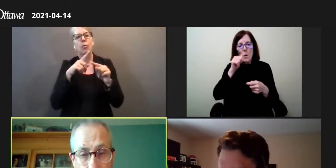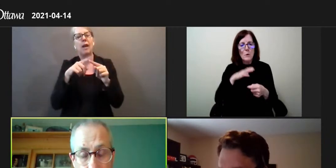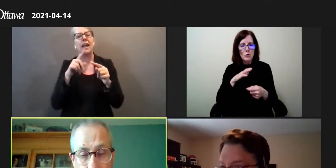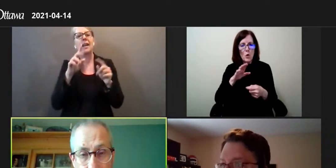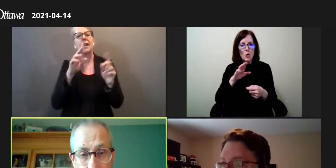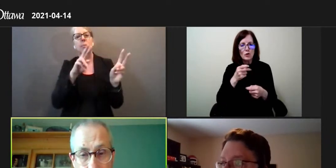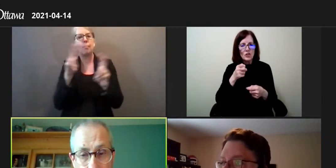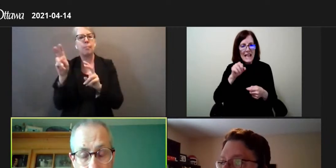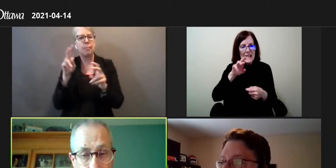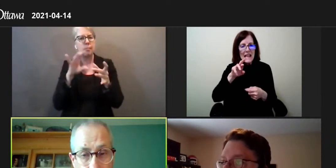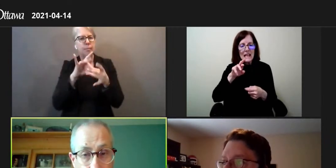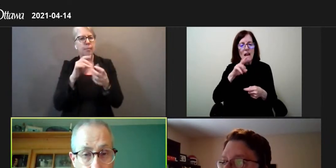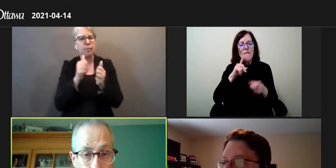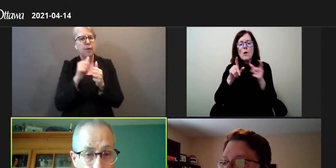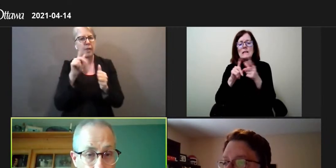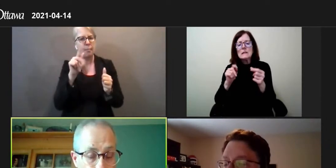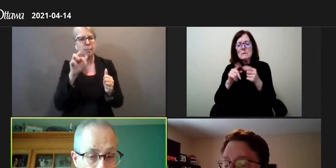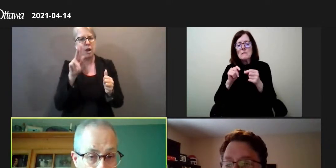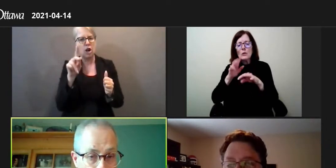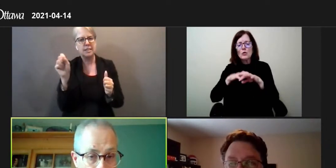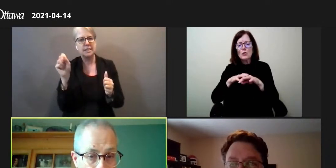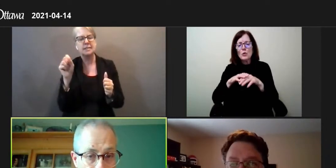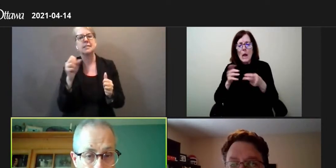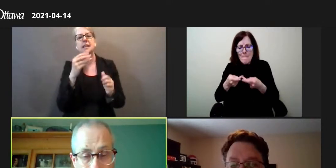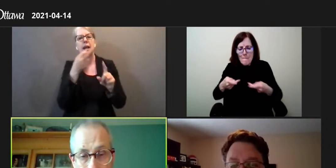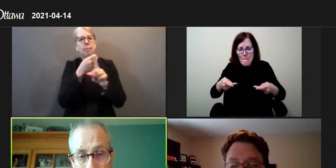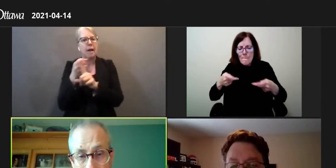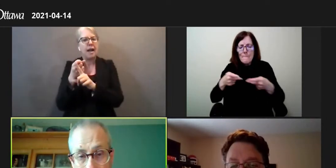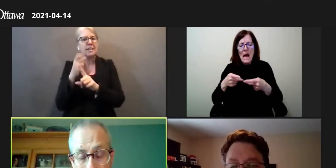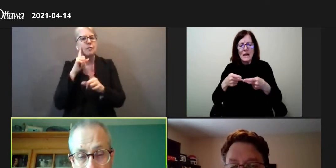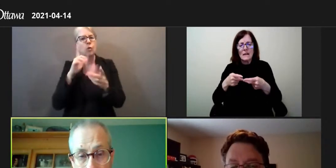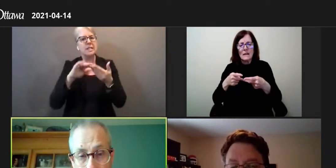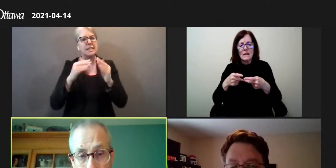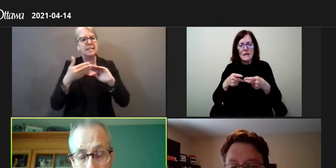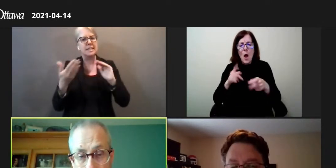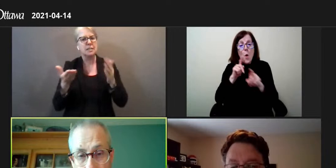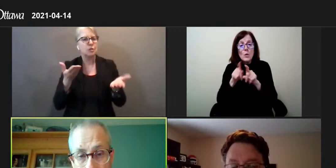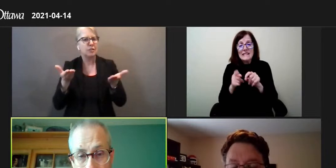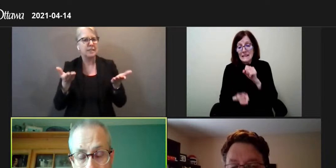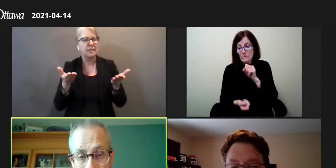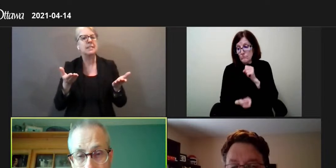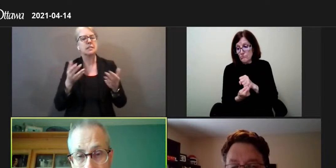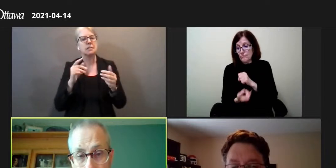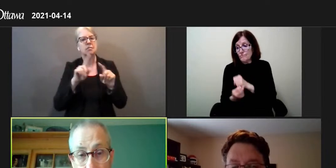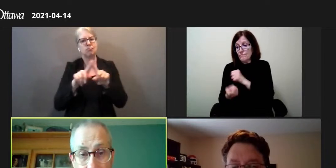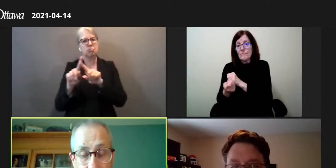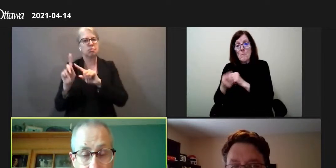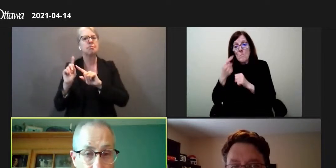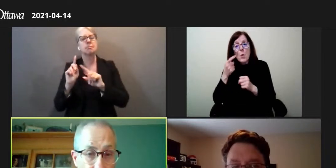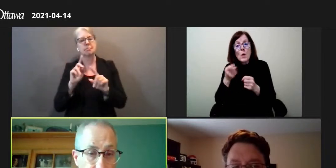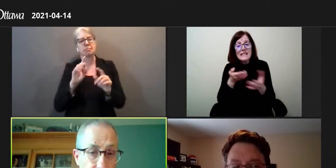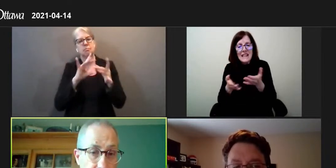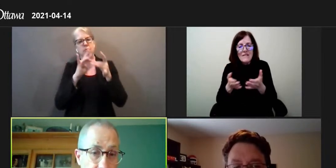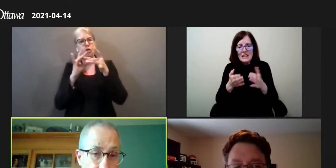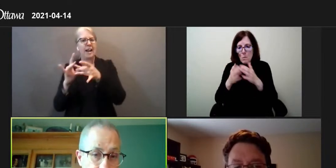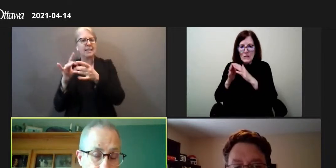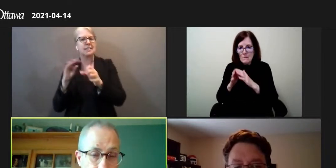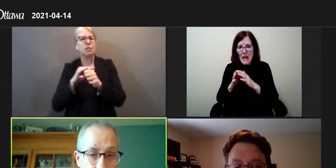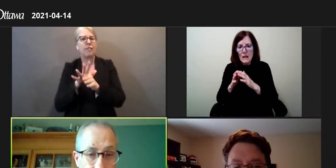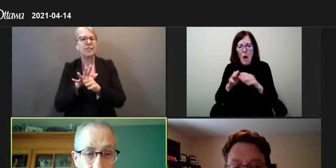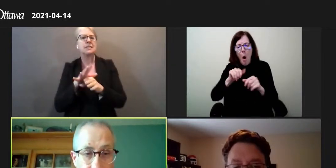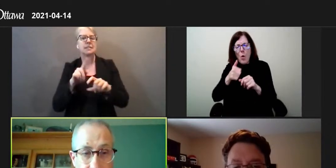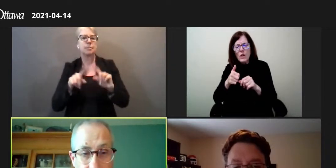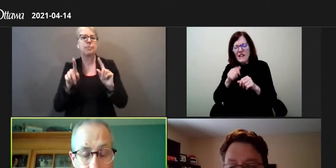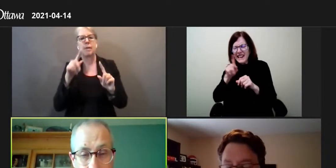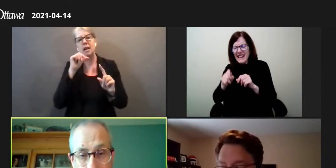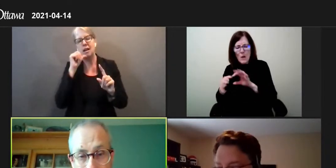issue and impacts on city services, all those sorts of things that are related to COVID but are not